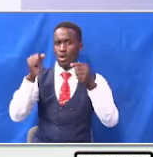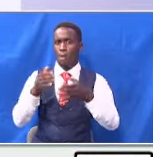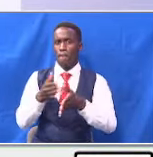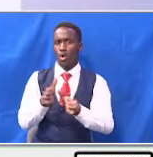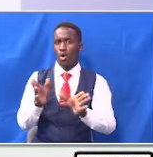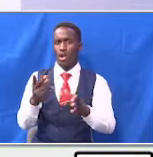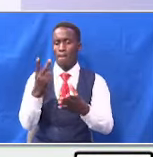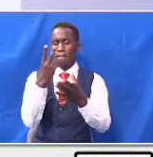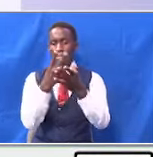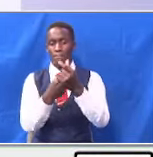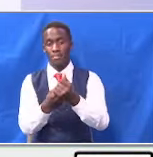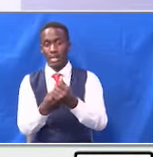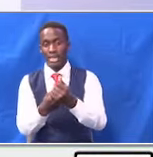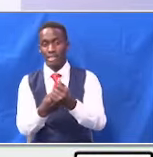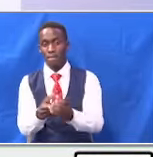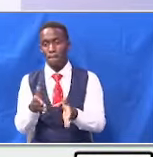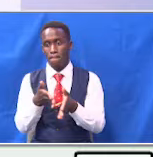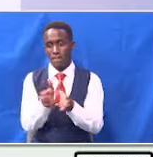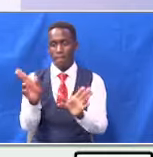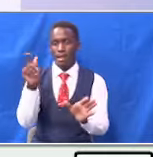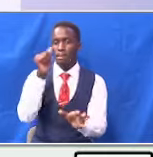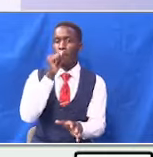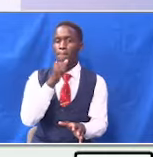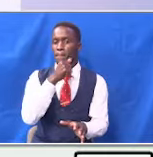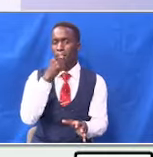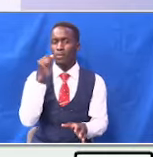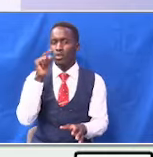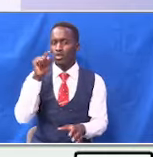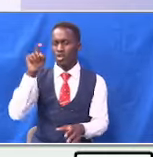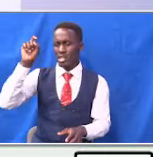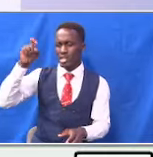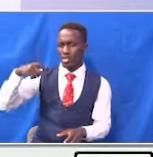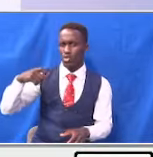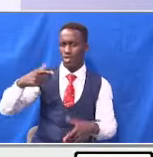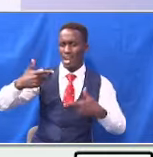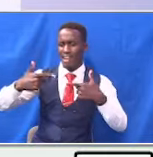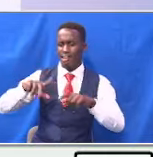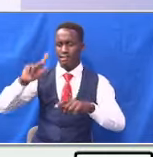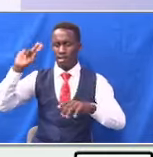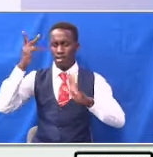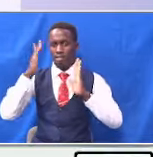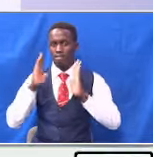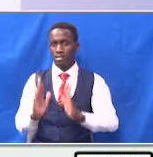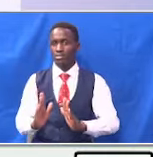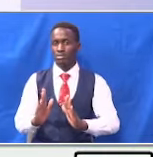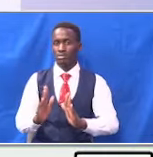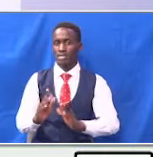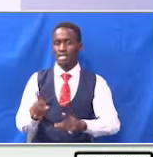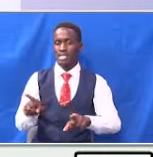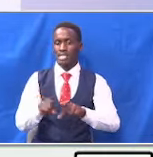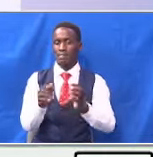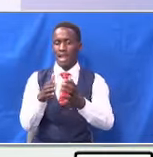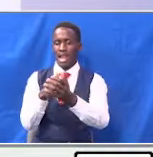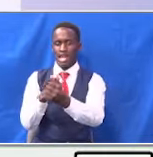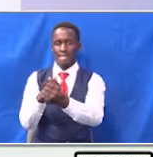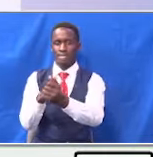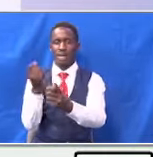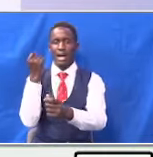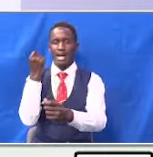public-private partnership. We need to let the commoner or the one inch at large and the leadership understand what we mean